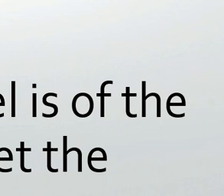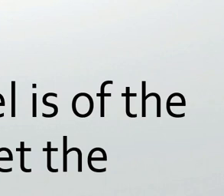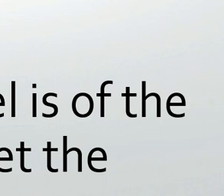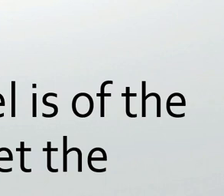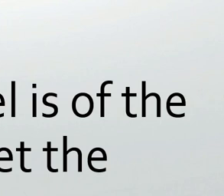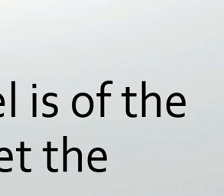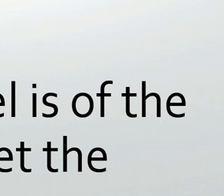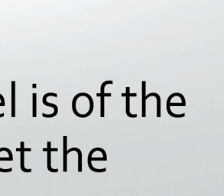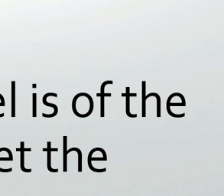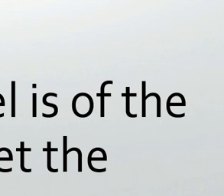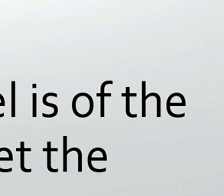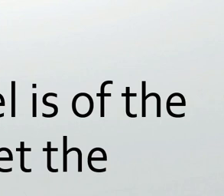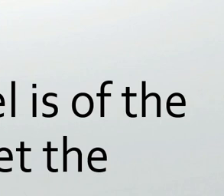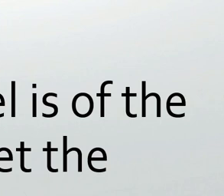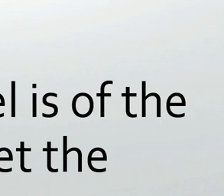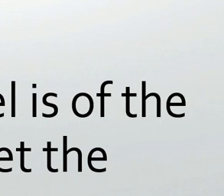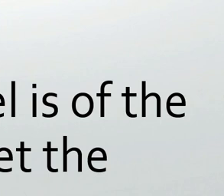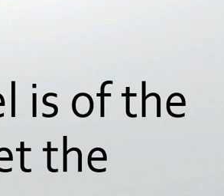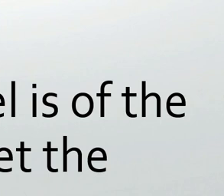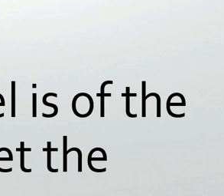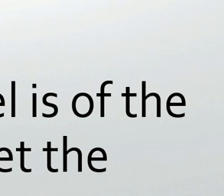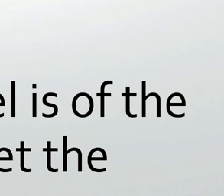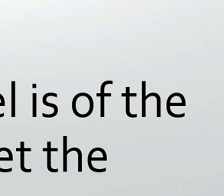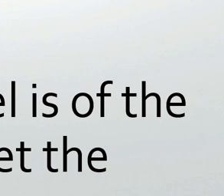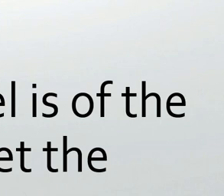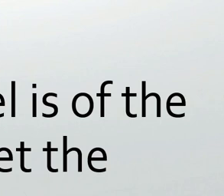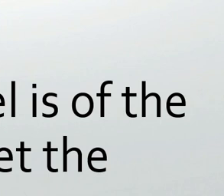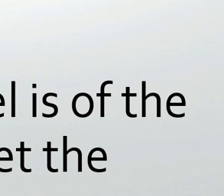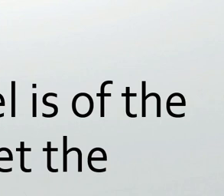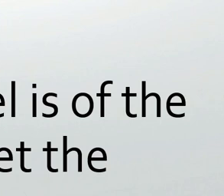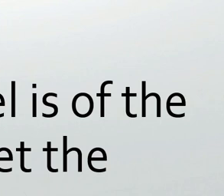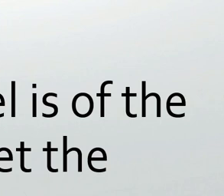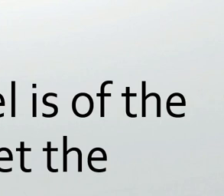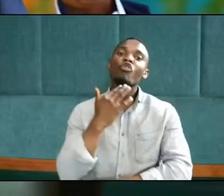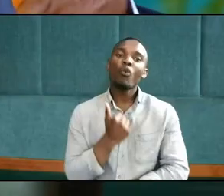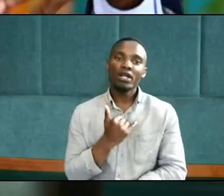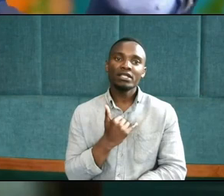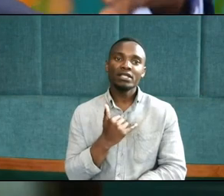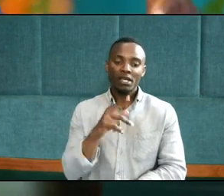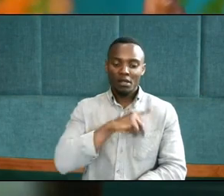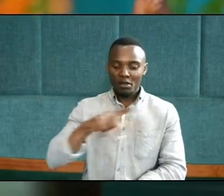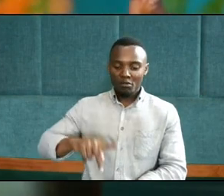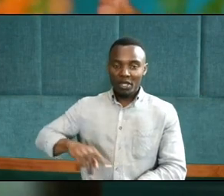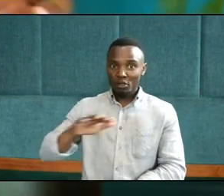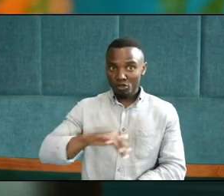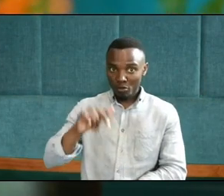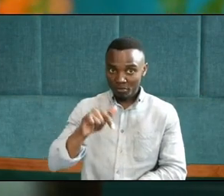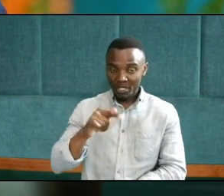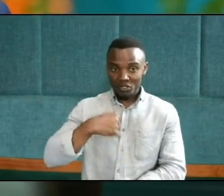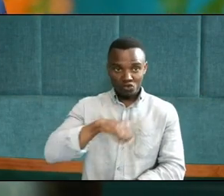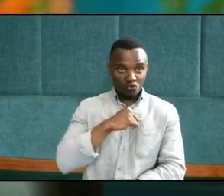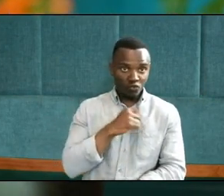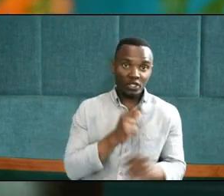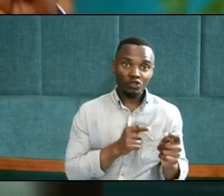Matthew 24:14, that's what we are saying, the gospel of the kingdom. God desires to get the kingdom back to us, so much